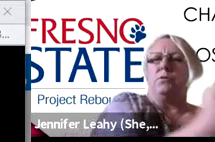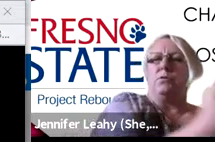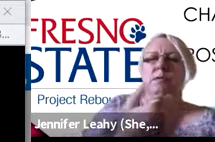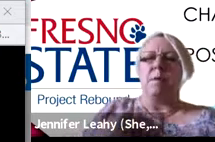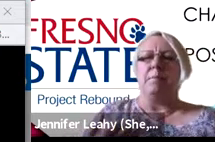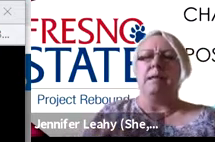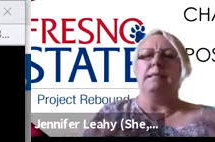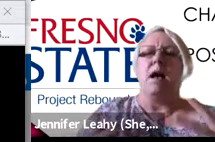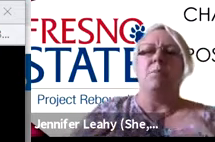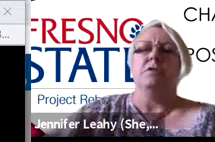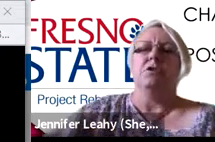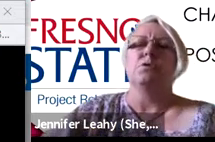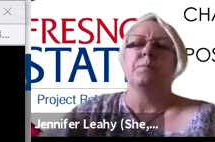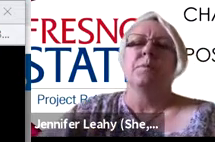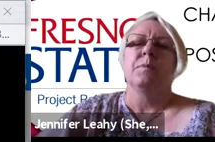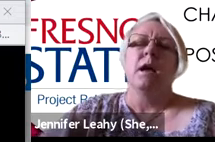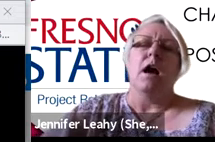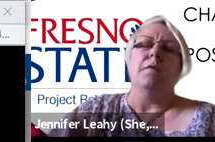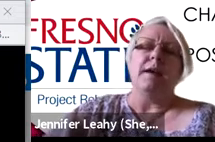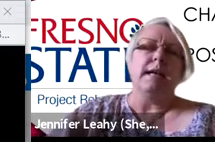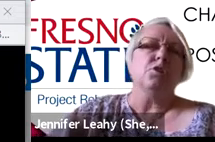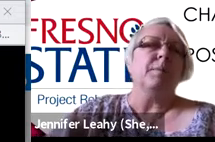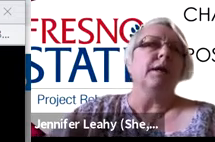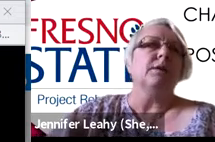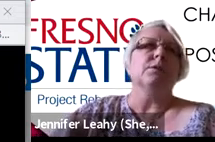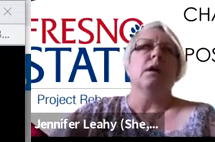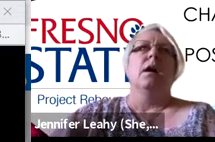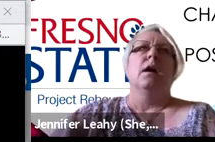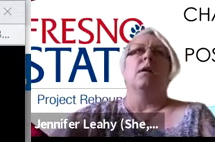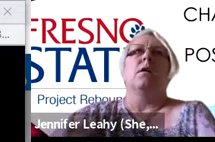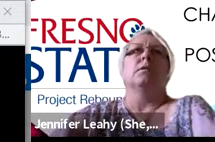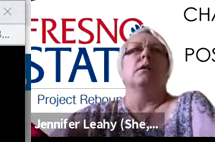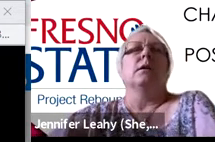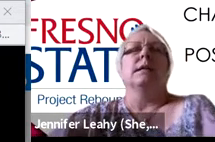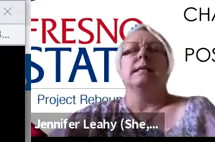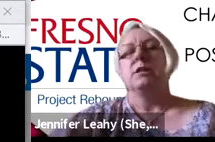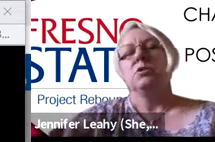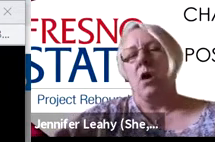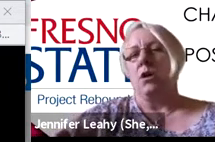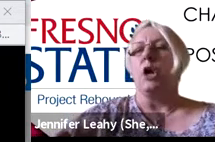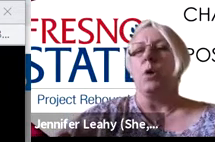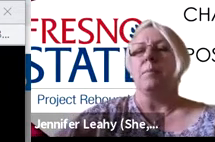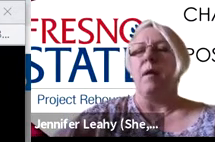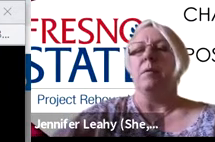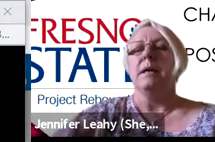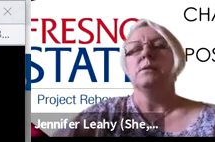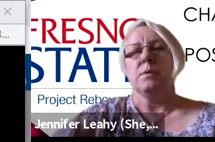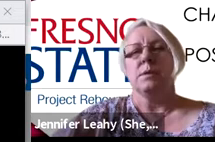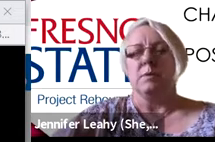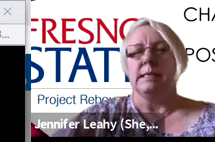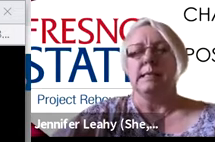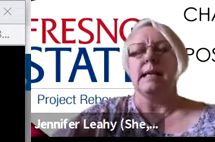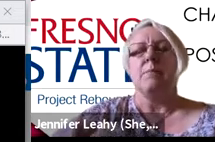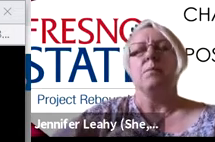and forth through this pipeline to help individuals. Financial barriers are a continual ongoing problem. And